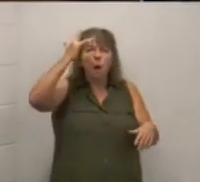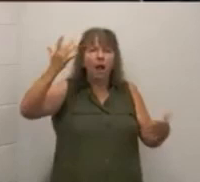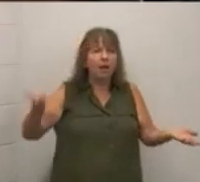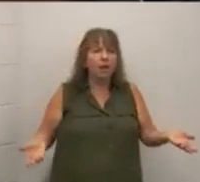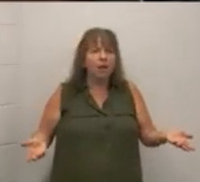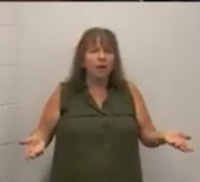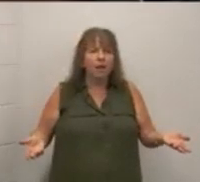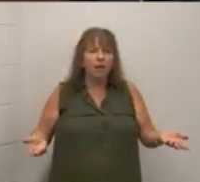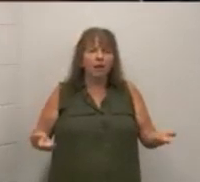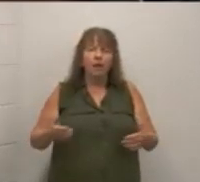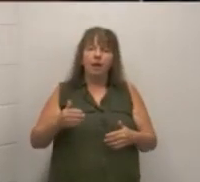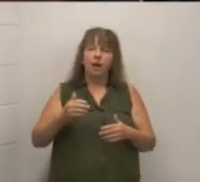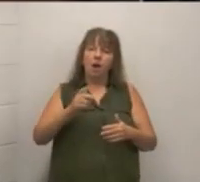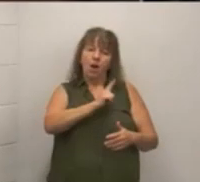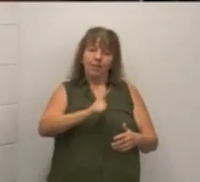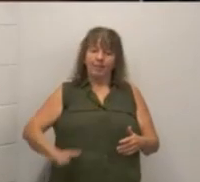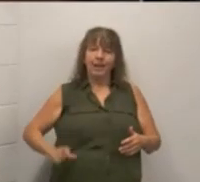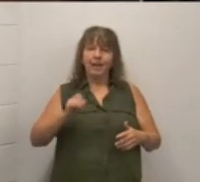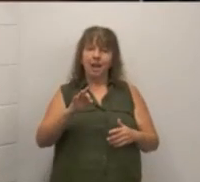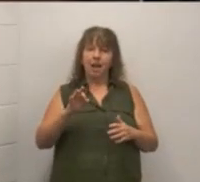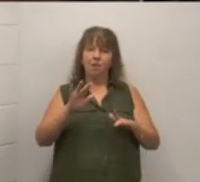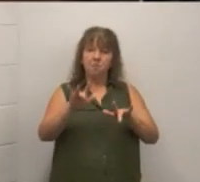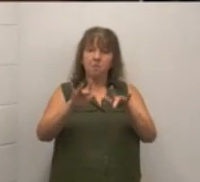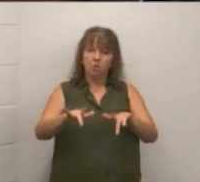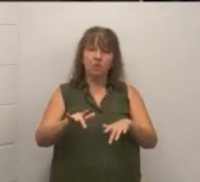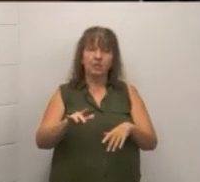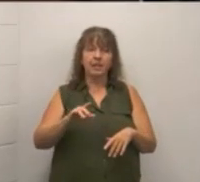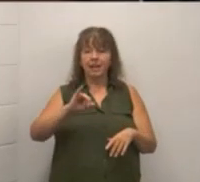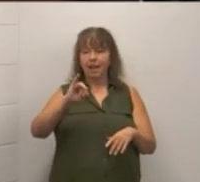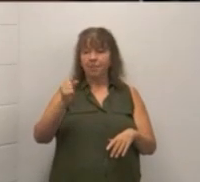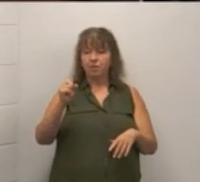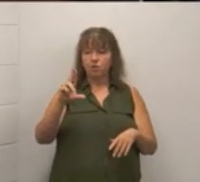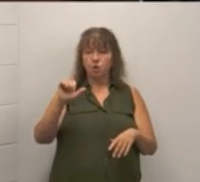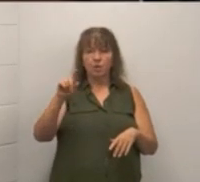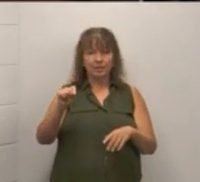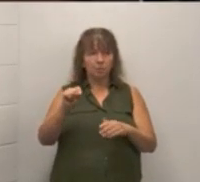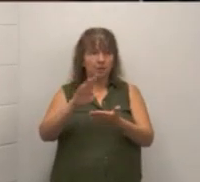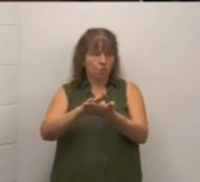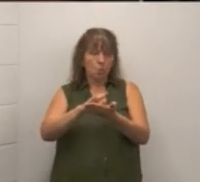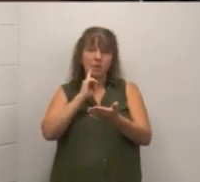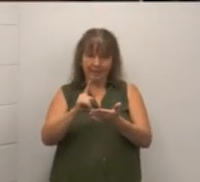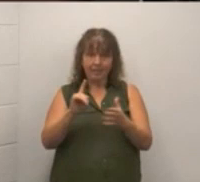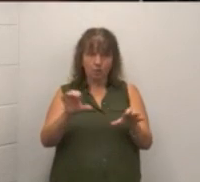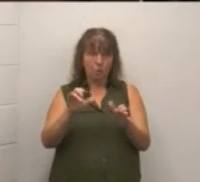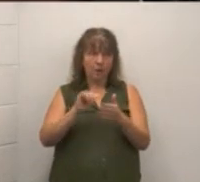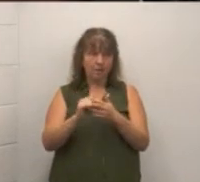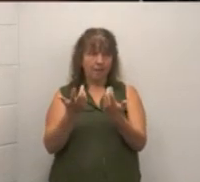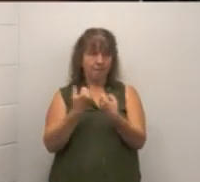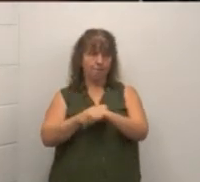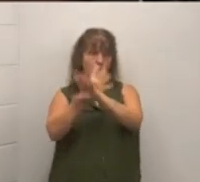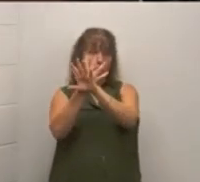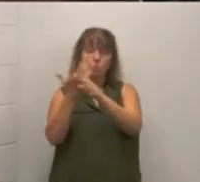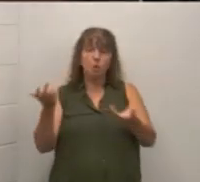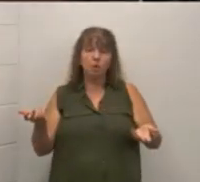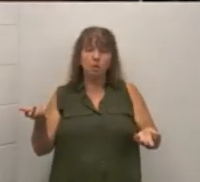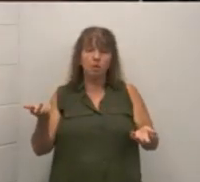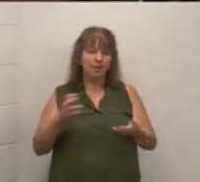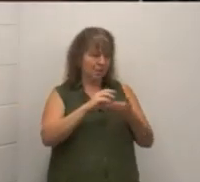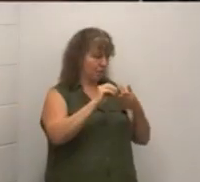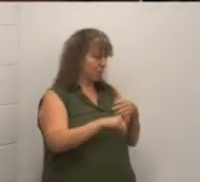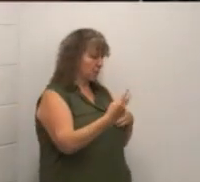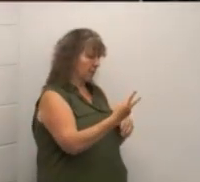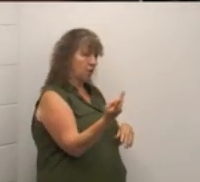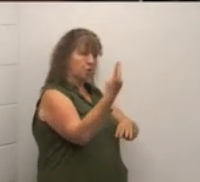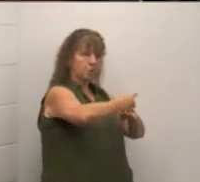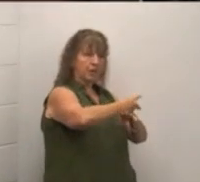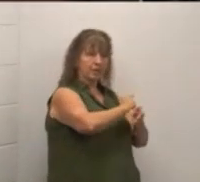McQuaid Jesuit are live streaming every class every day as the students go through their schedule. The students that are in school 2 days a week sit